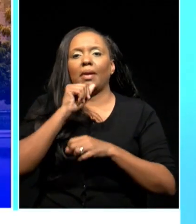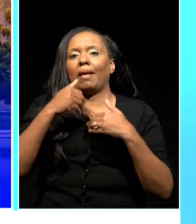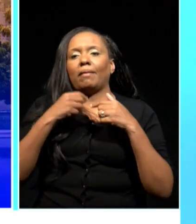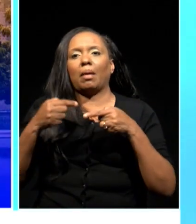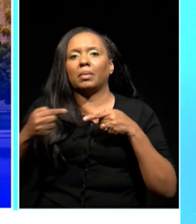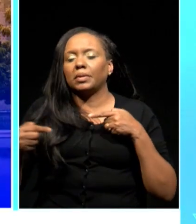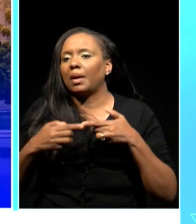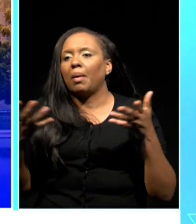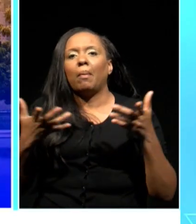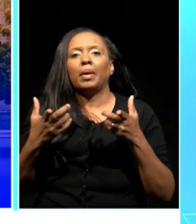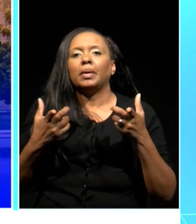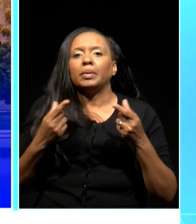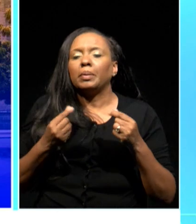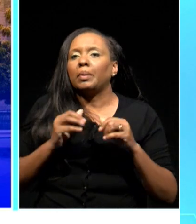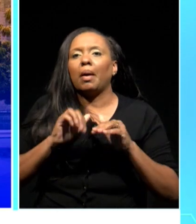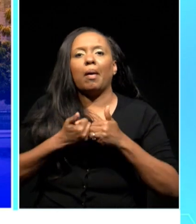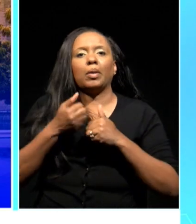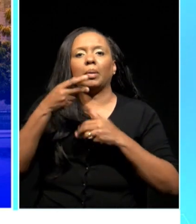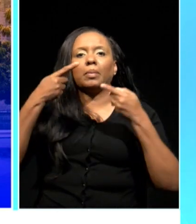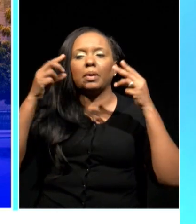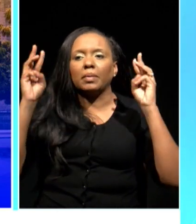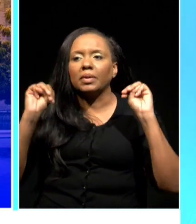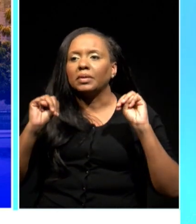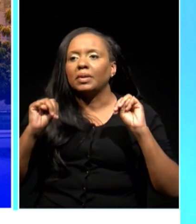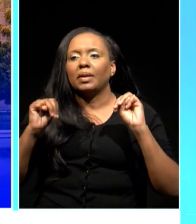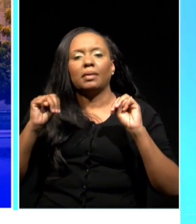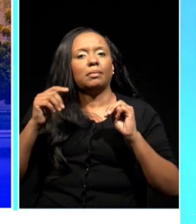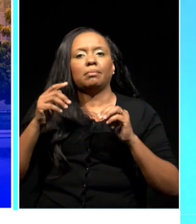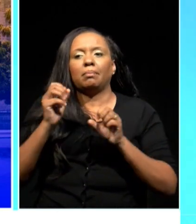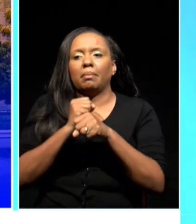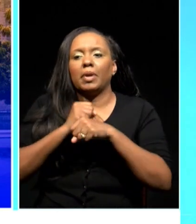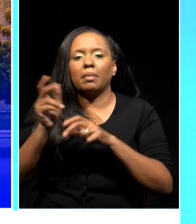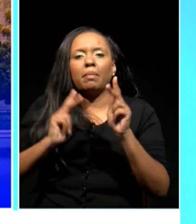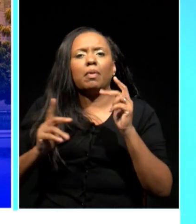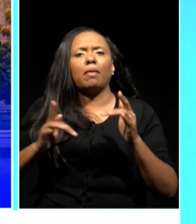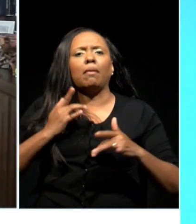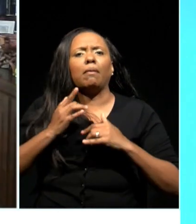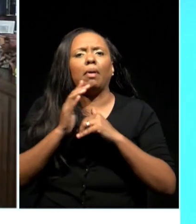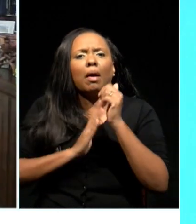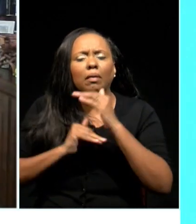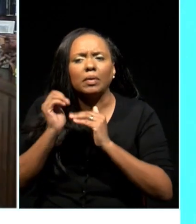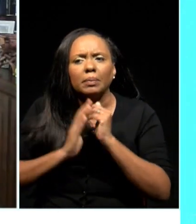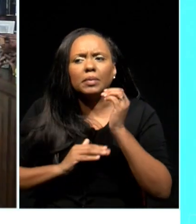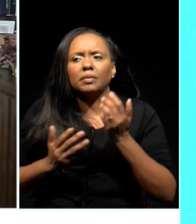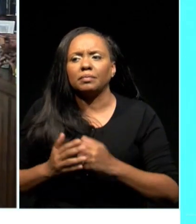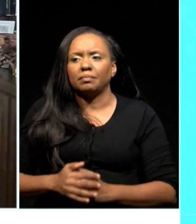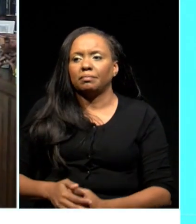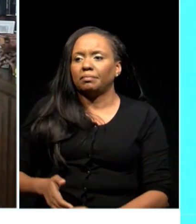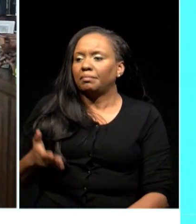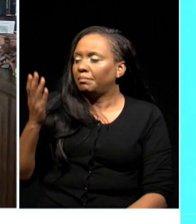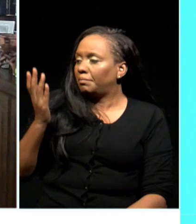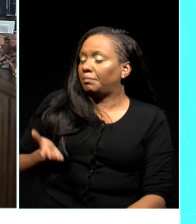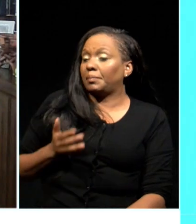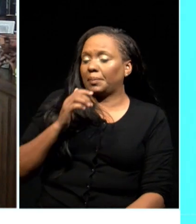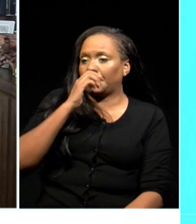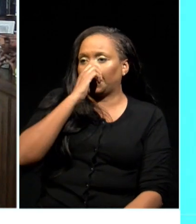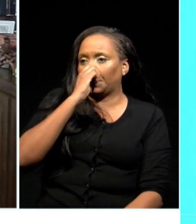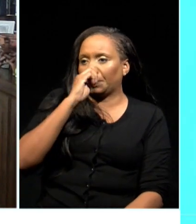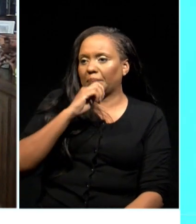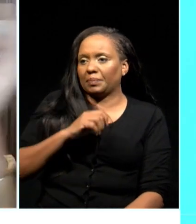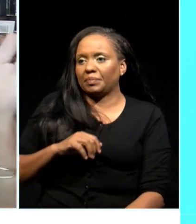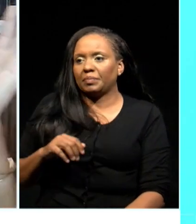Professor Barajels, because I know you're going to have to leave us soon. Yes. Since you couch it in the context of